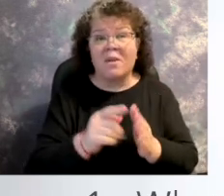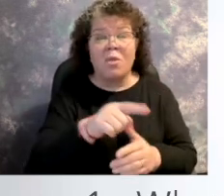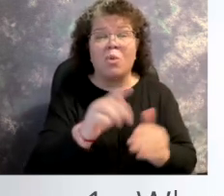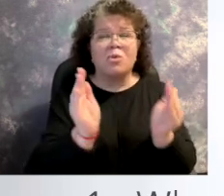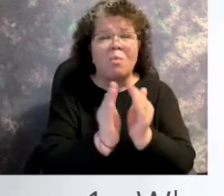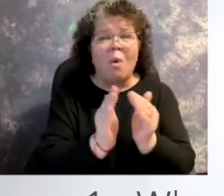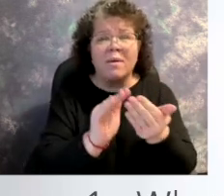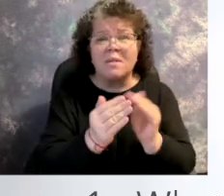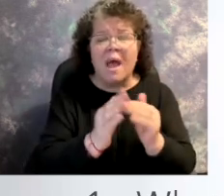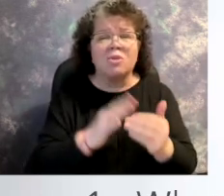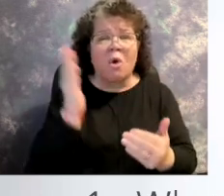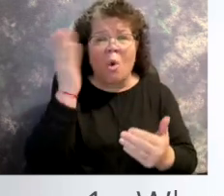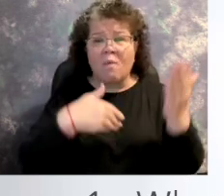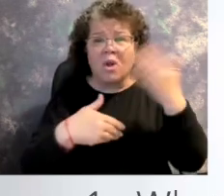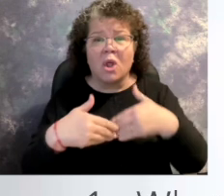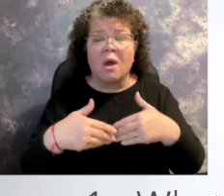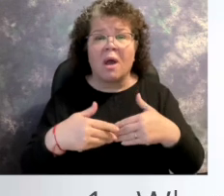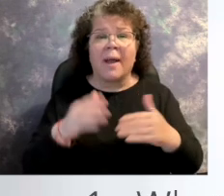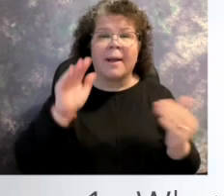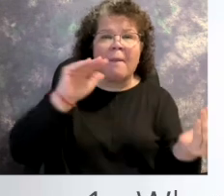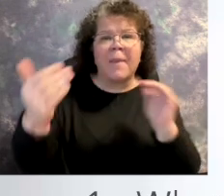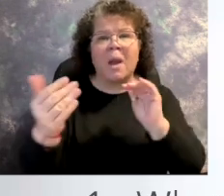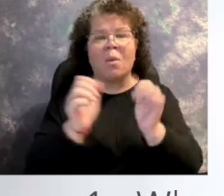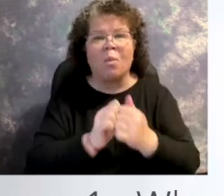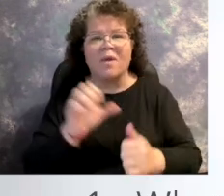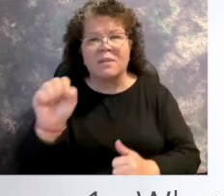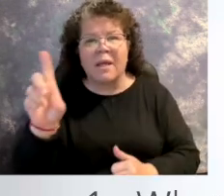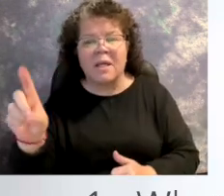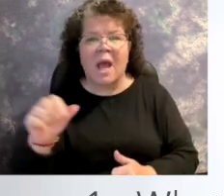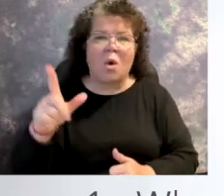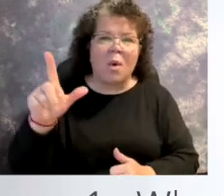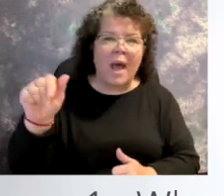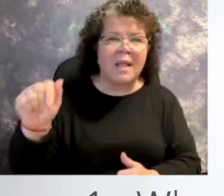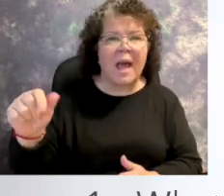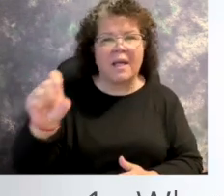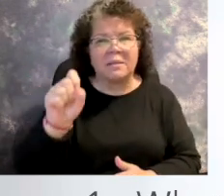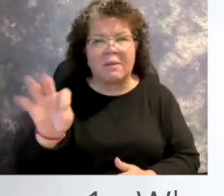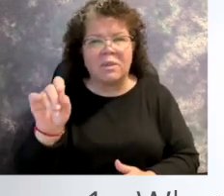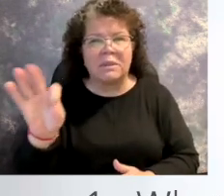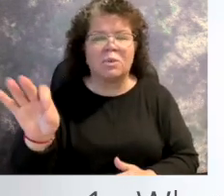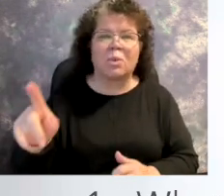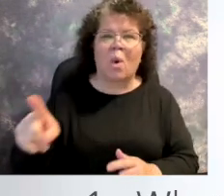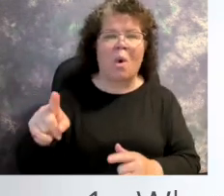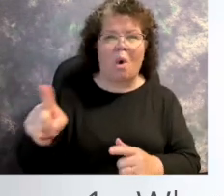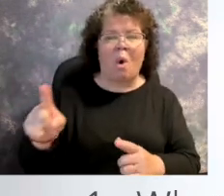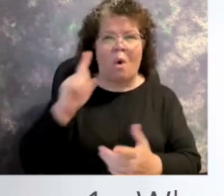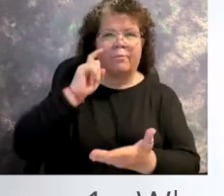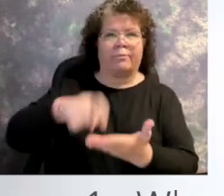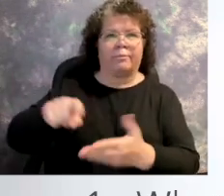of Los Angeles or San Francisco. We want to go into these more pocket areas and